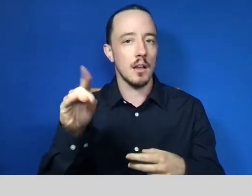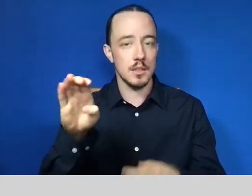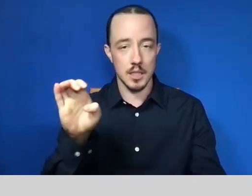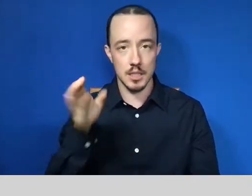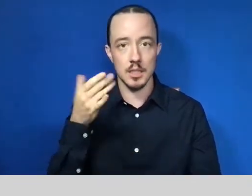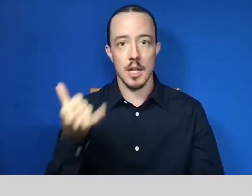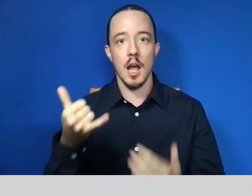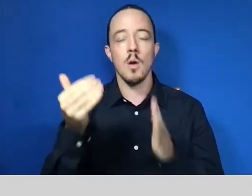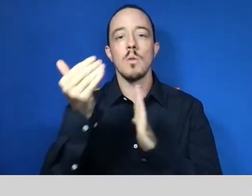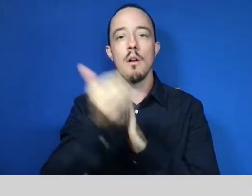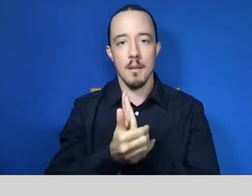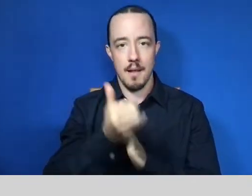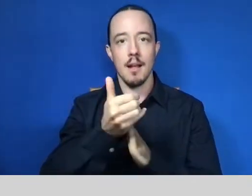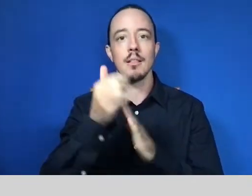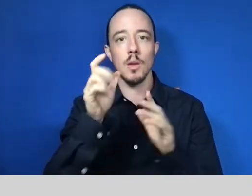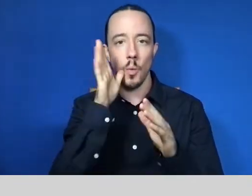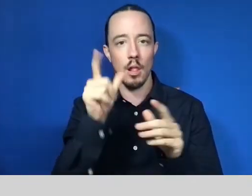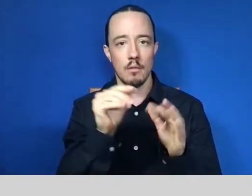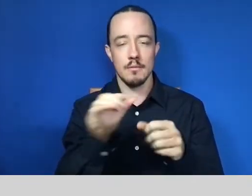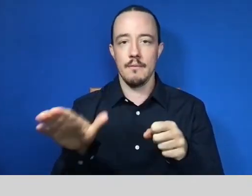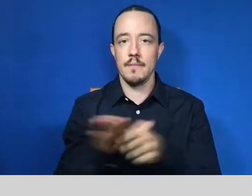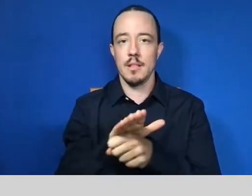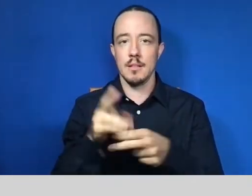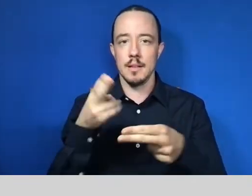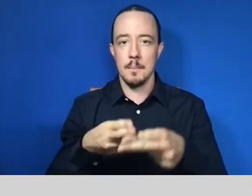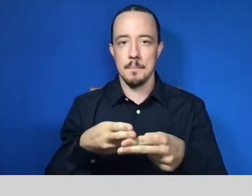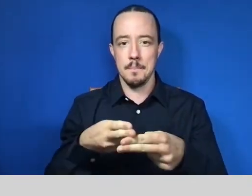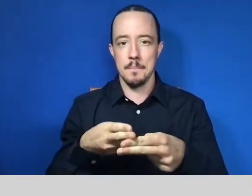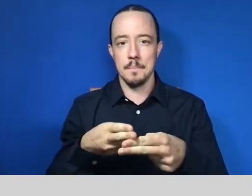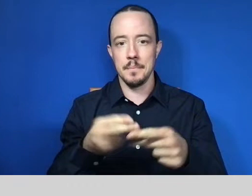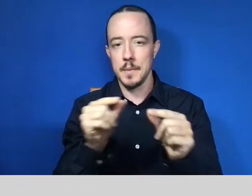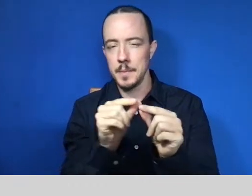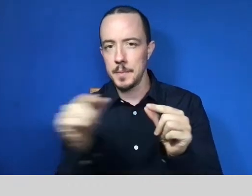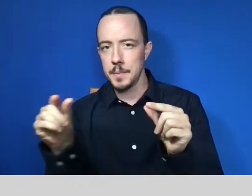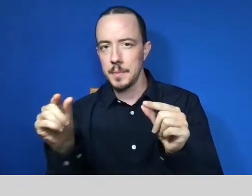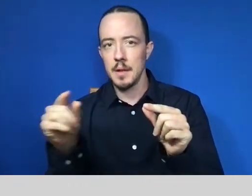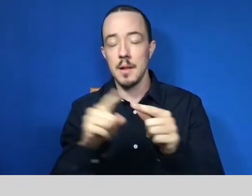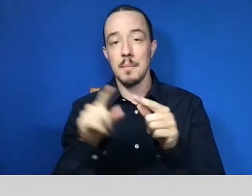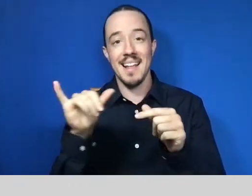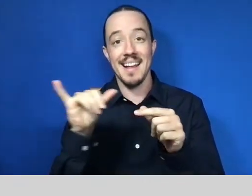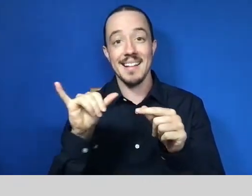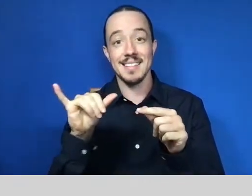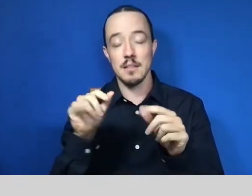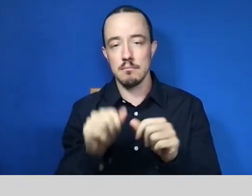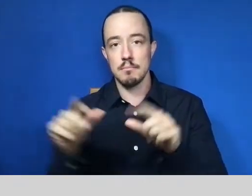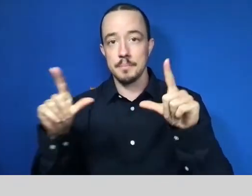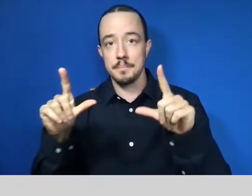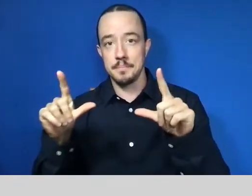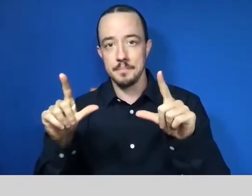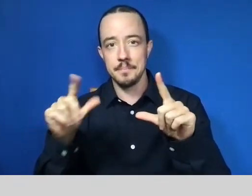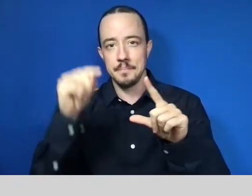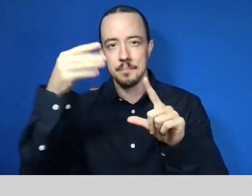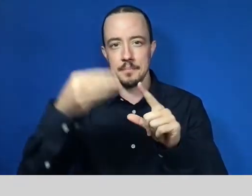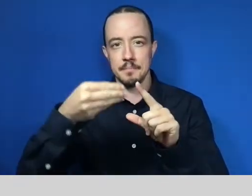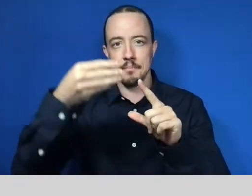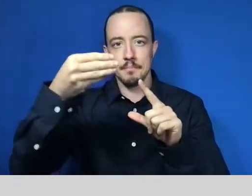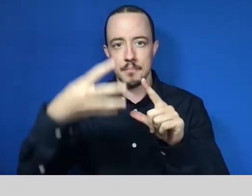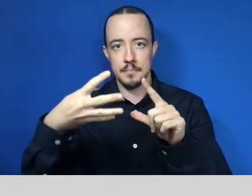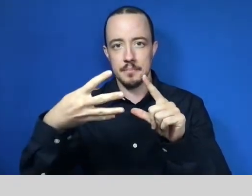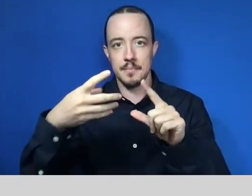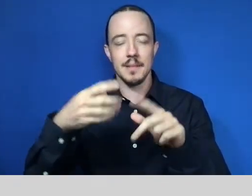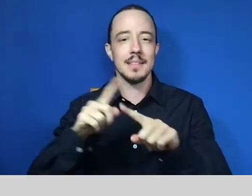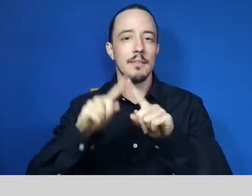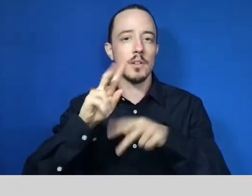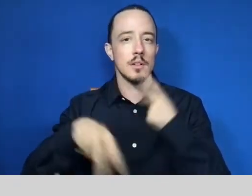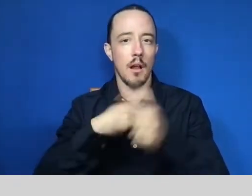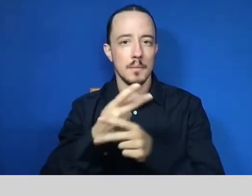IDE autocompletes the name. It not only autocompletes the name, but it has a little pop-up that contains all